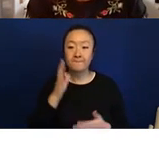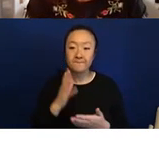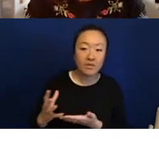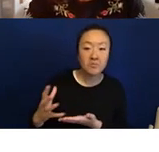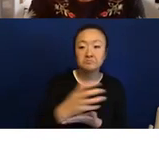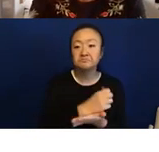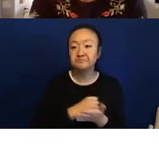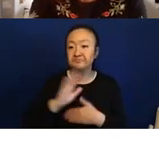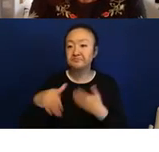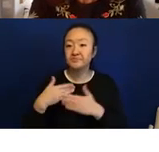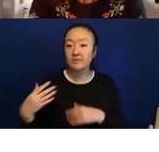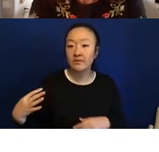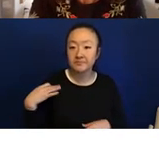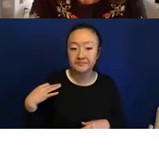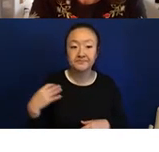of the applications,